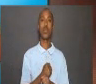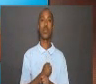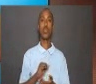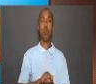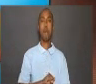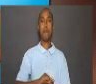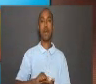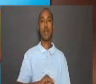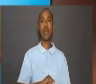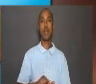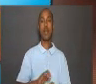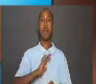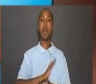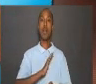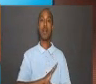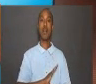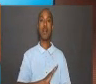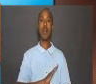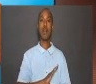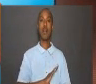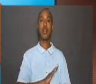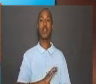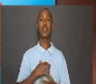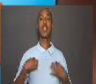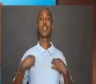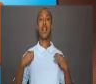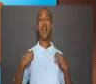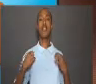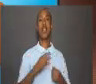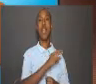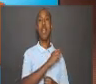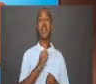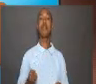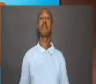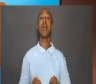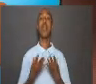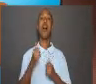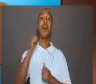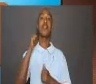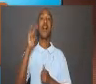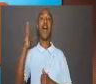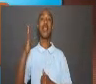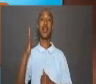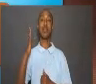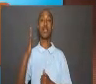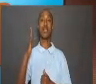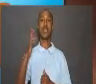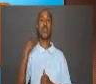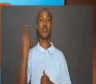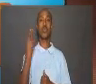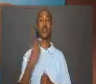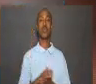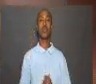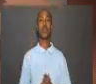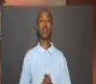soap, paper, textiles, and many other items we often use.